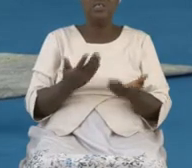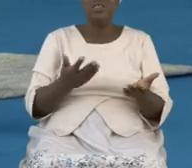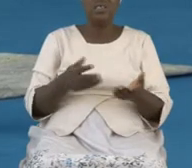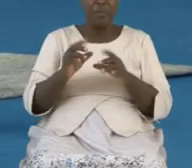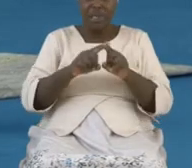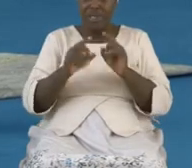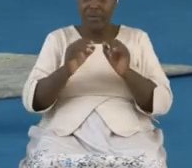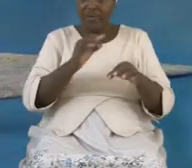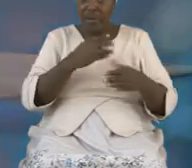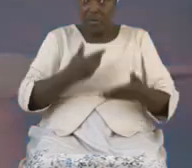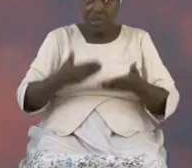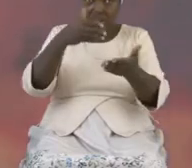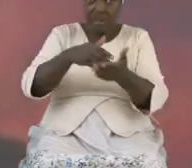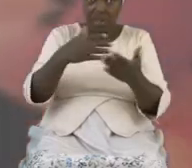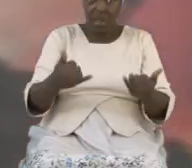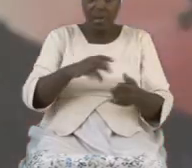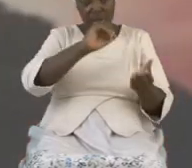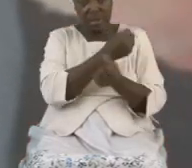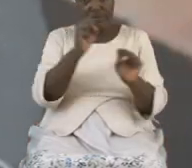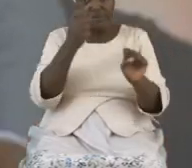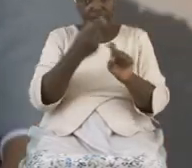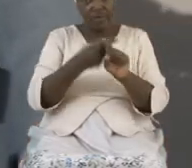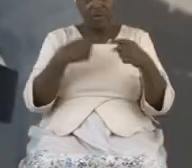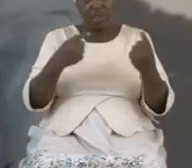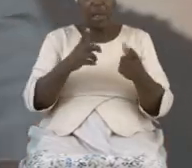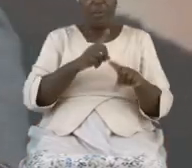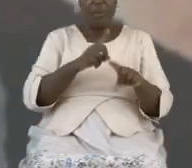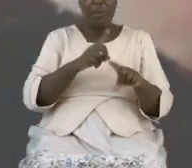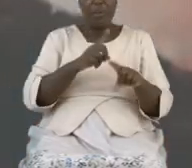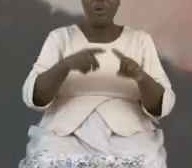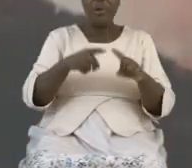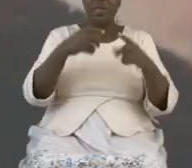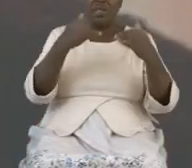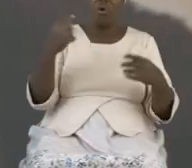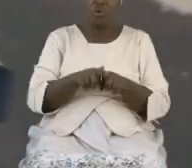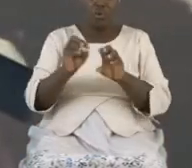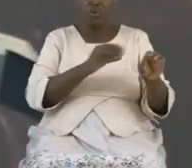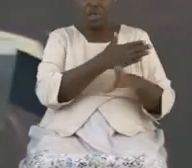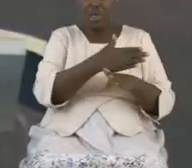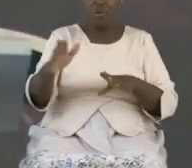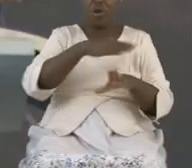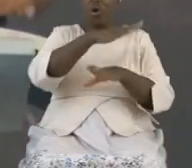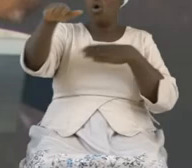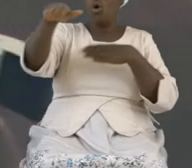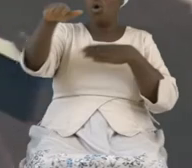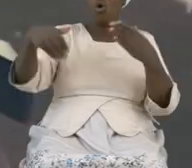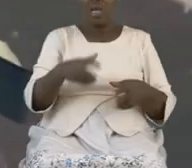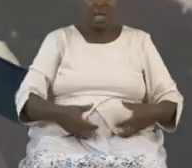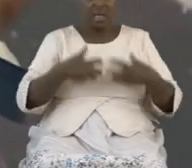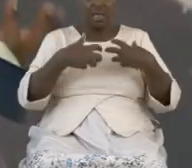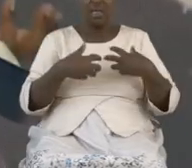you also put up all these: anger, wrath,